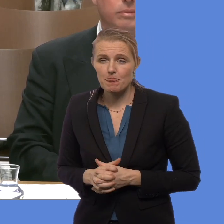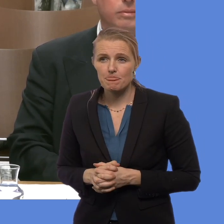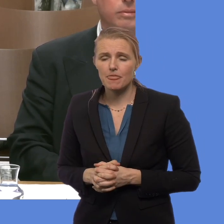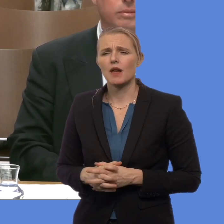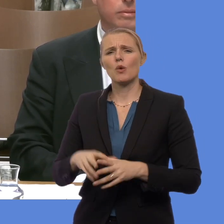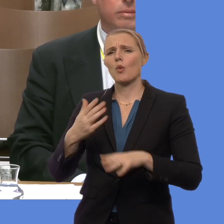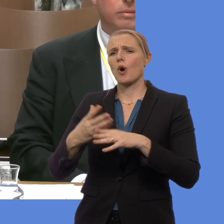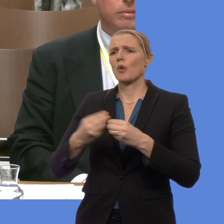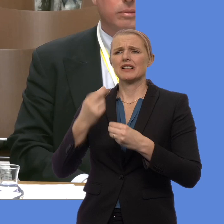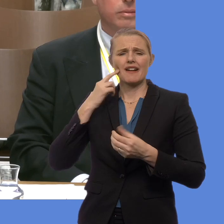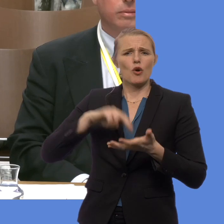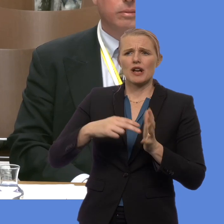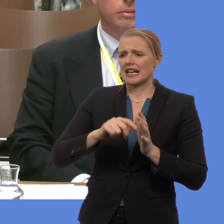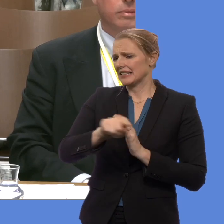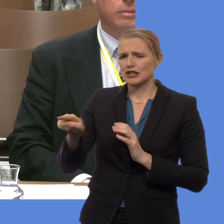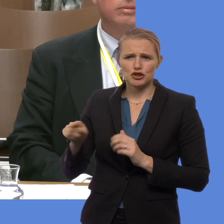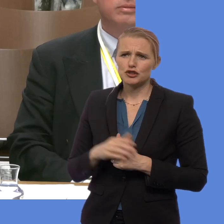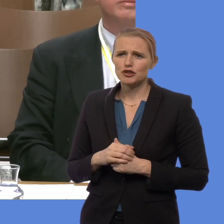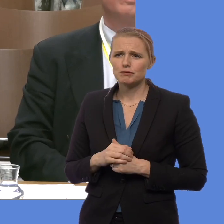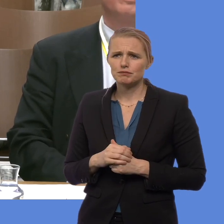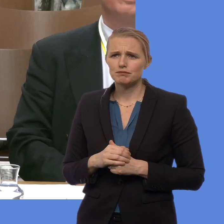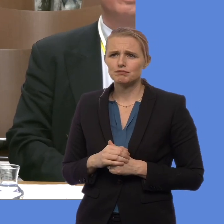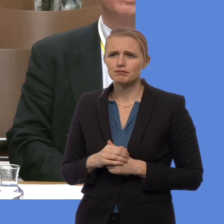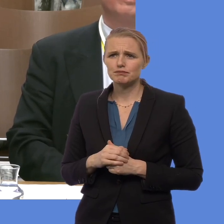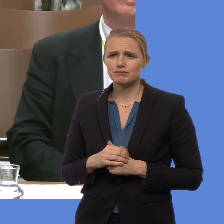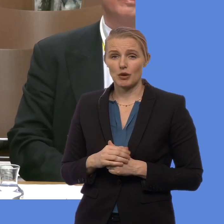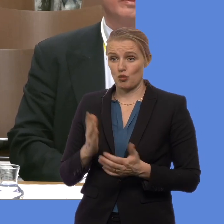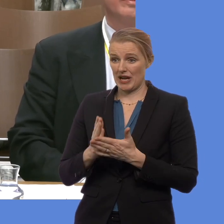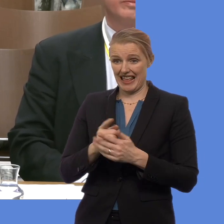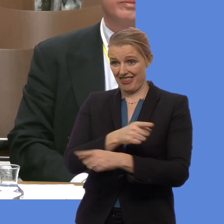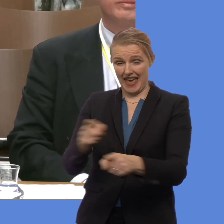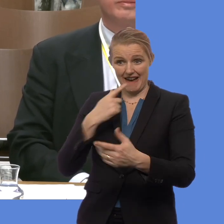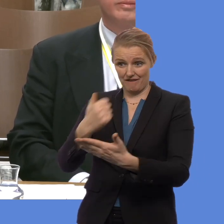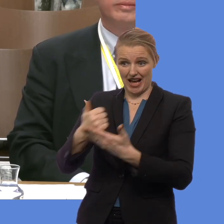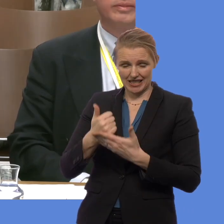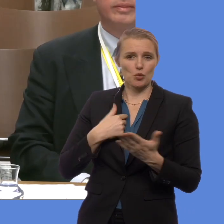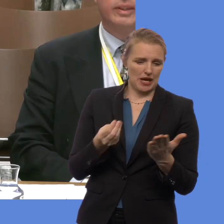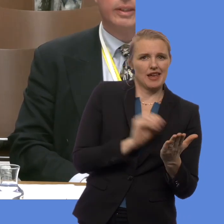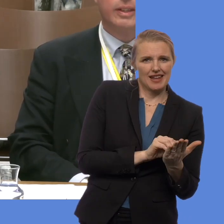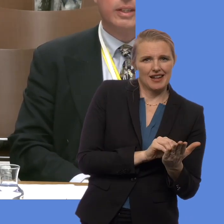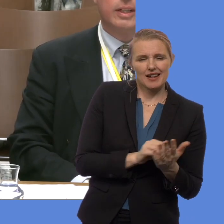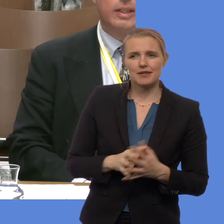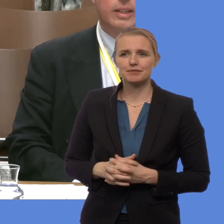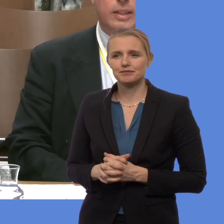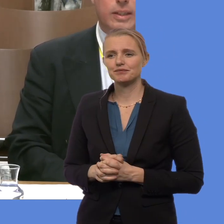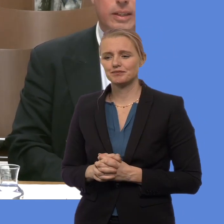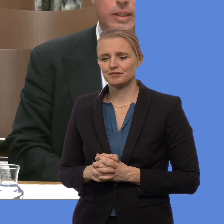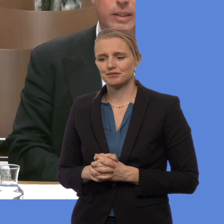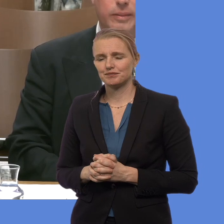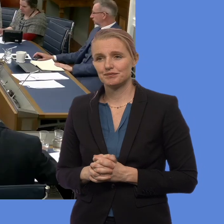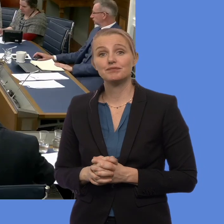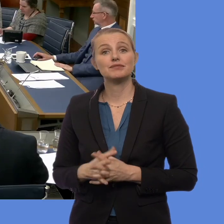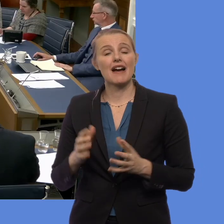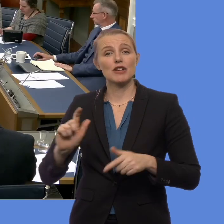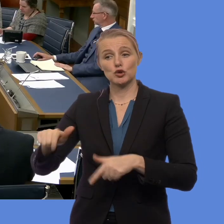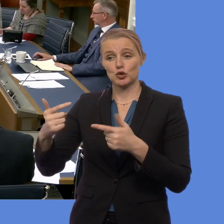organisation and Thank you. are informed by their advice. Okay, thank you. So I am going to Morris on Zoom then,